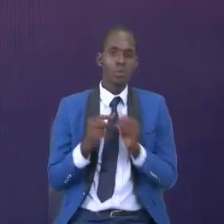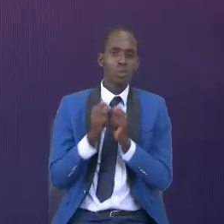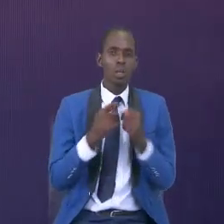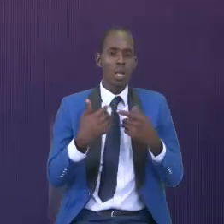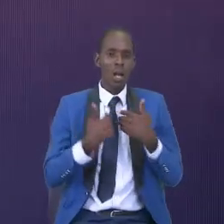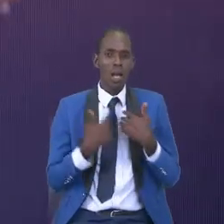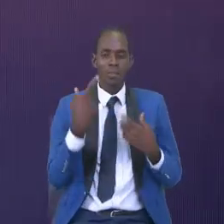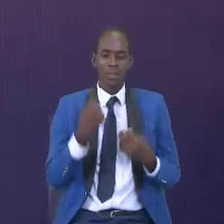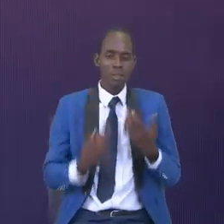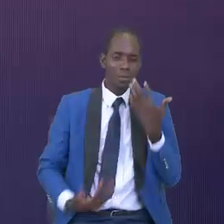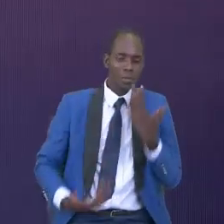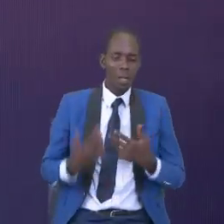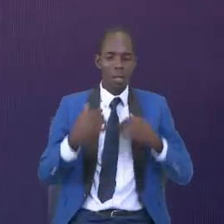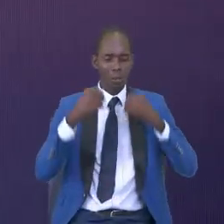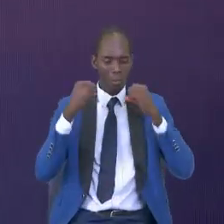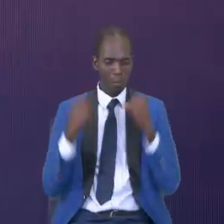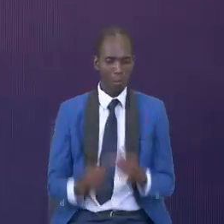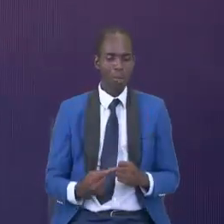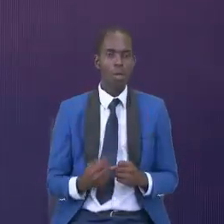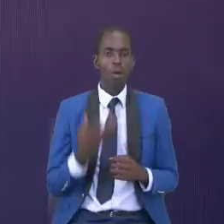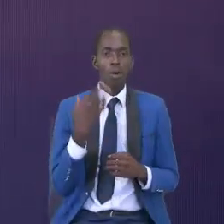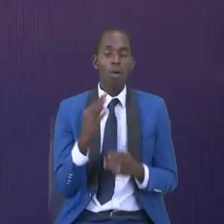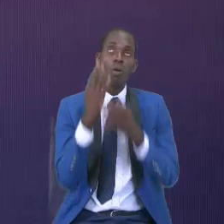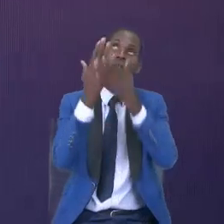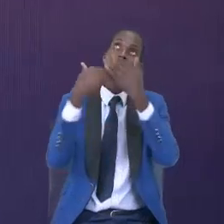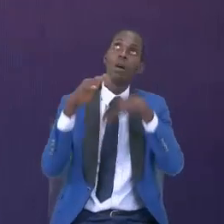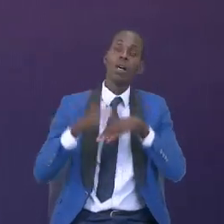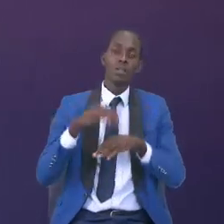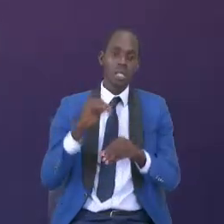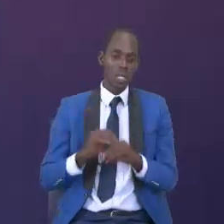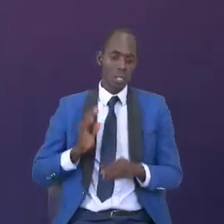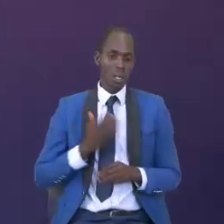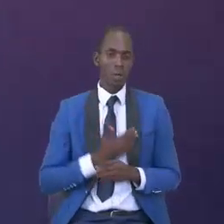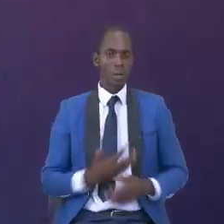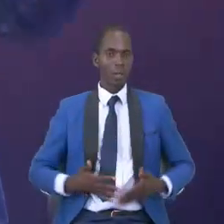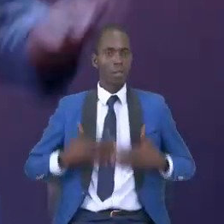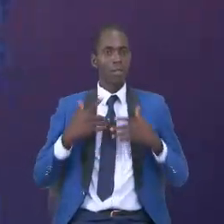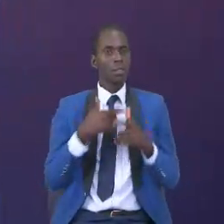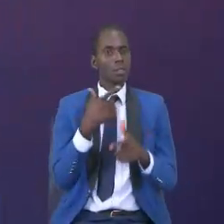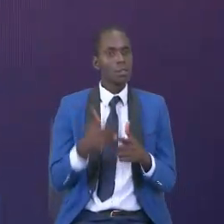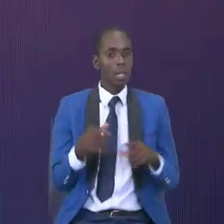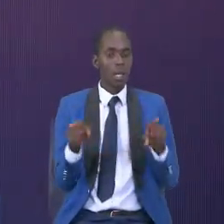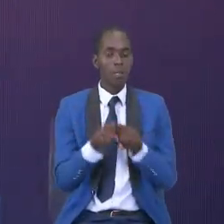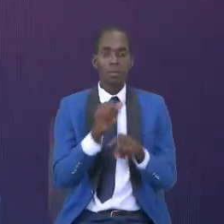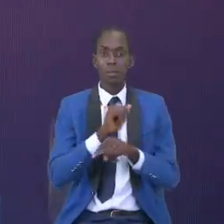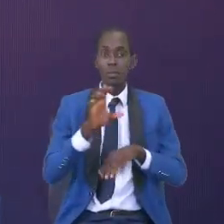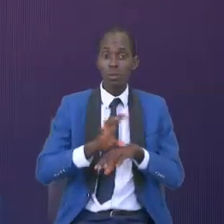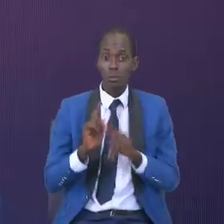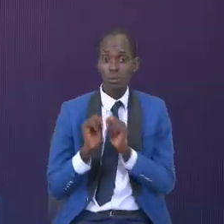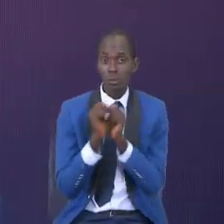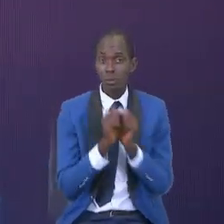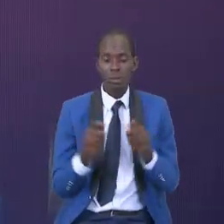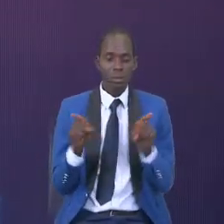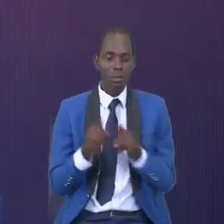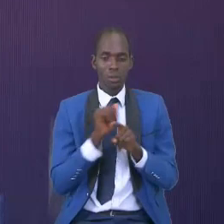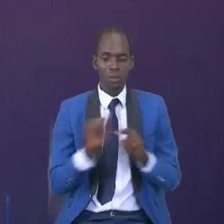fire, the power, the passion of heaven in our lives, then as a church together, as a body